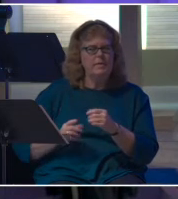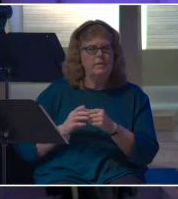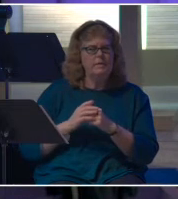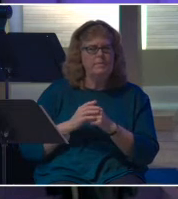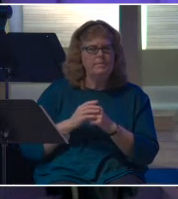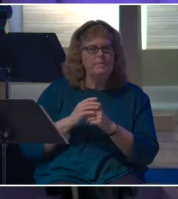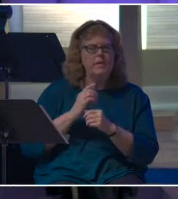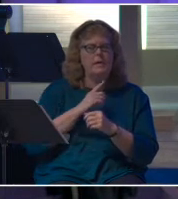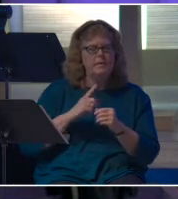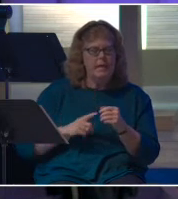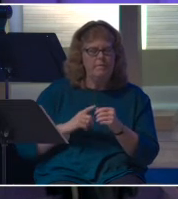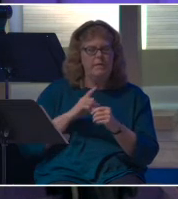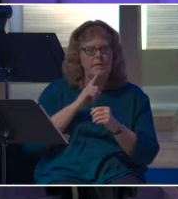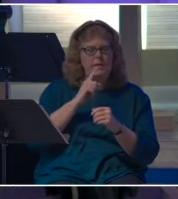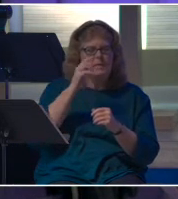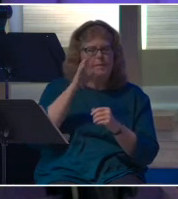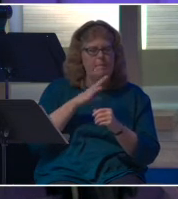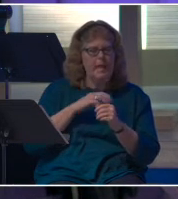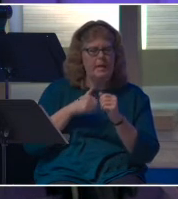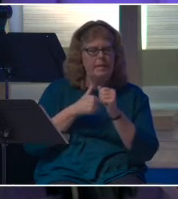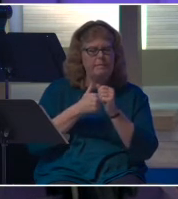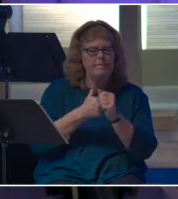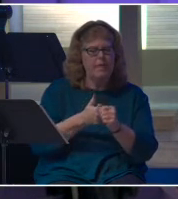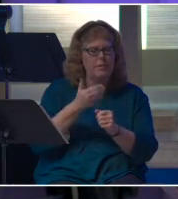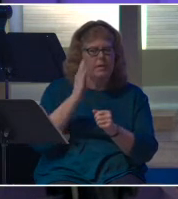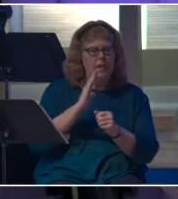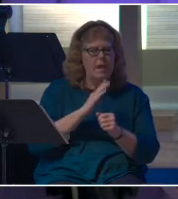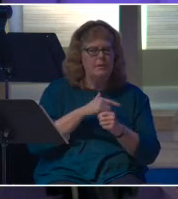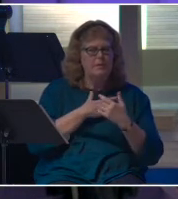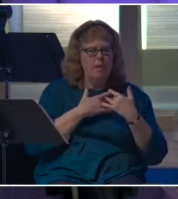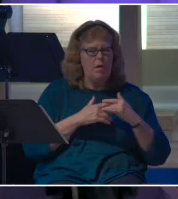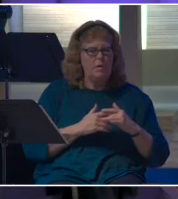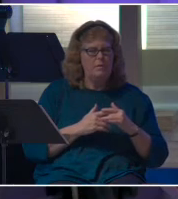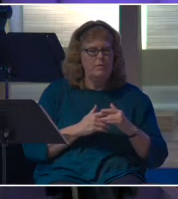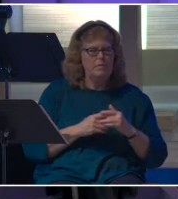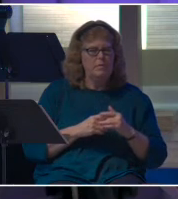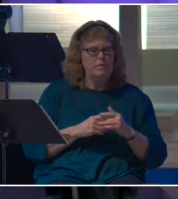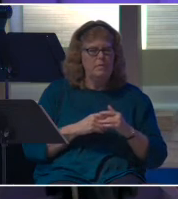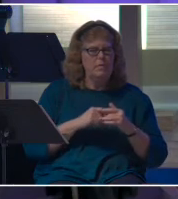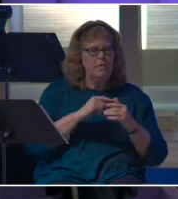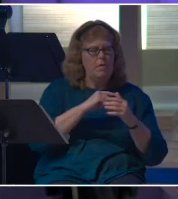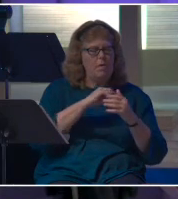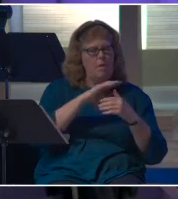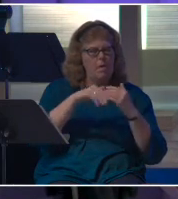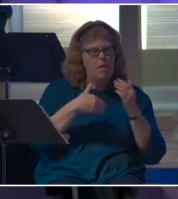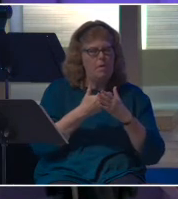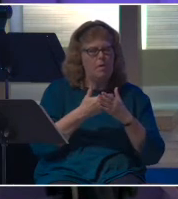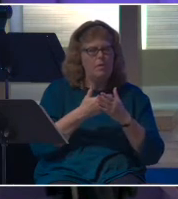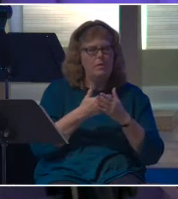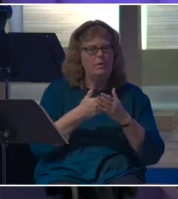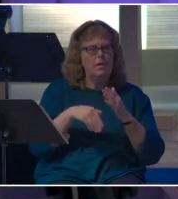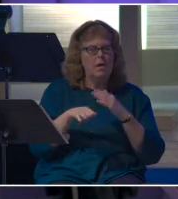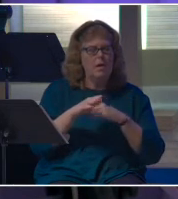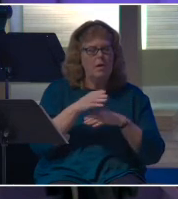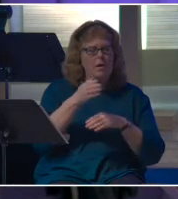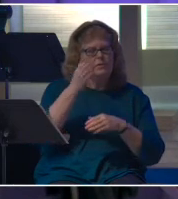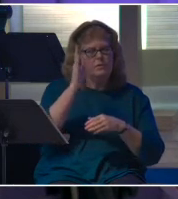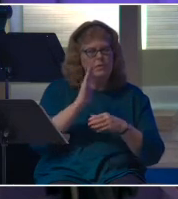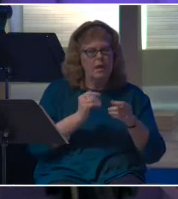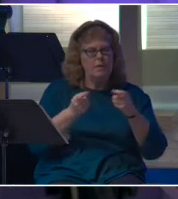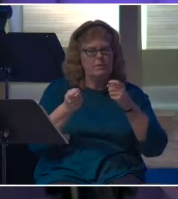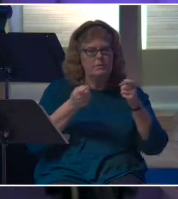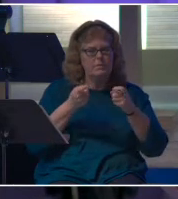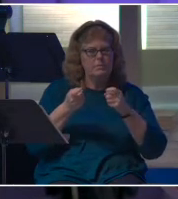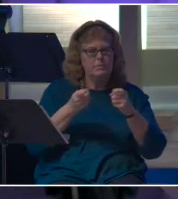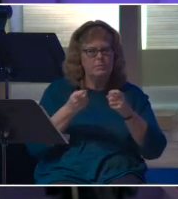will be a man after God's own heart. All of it is under the sovereignty of God.